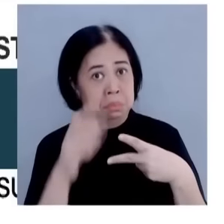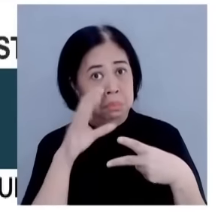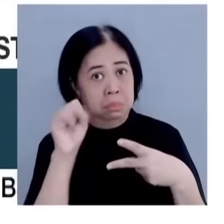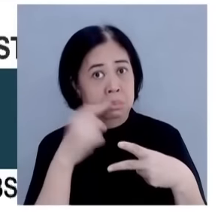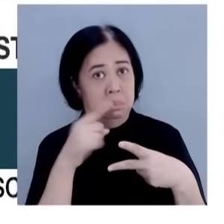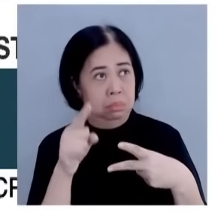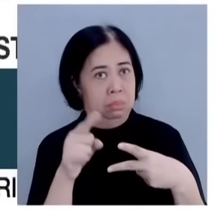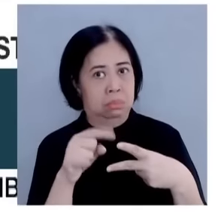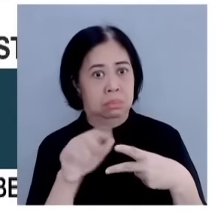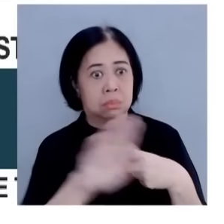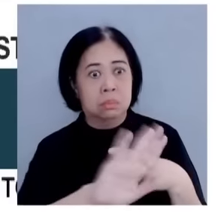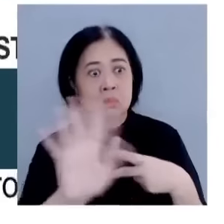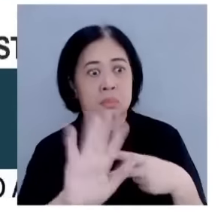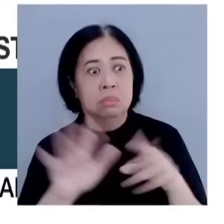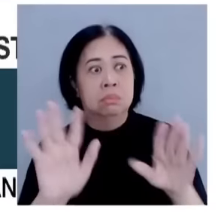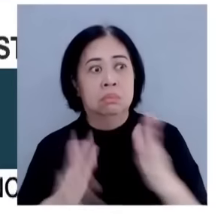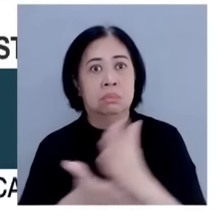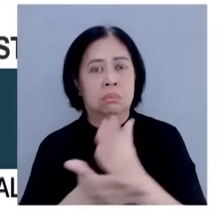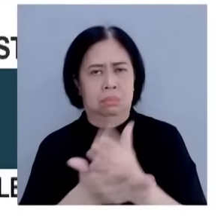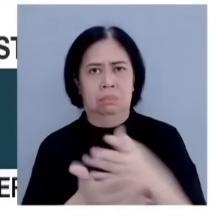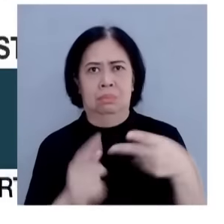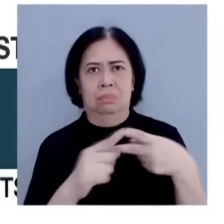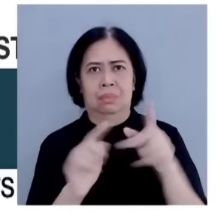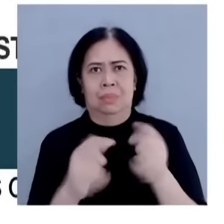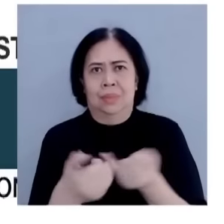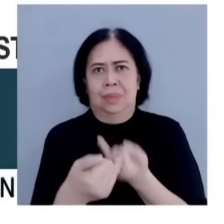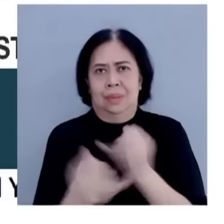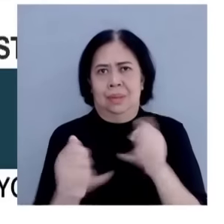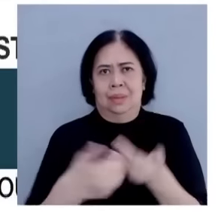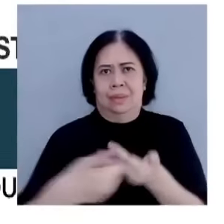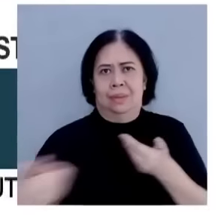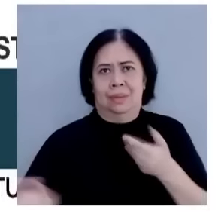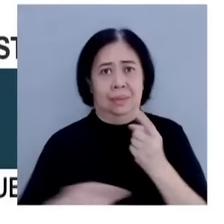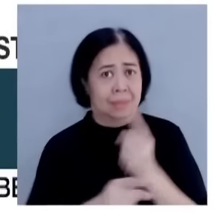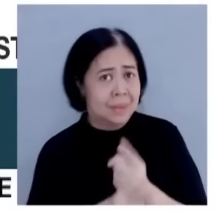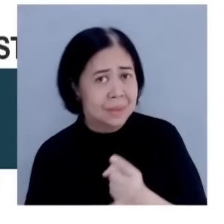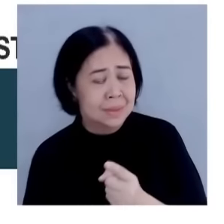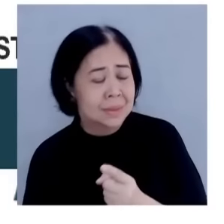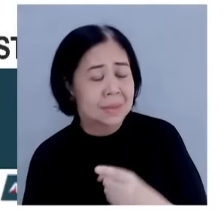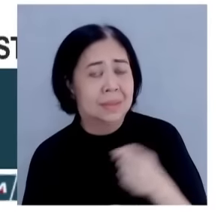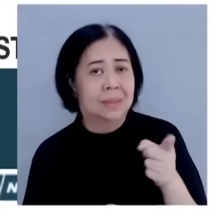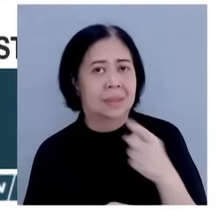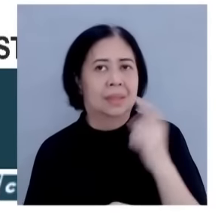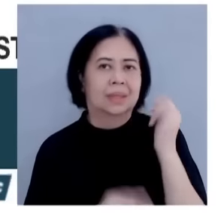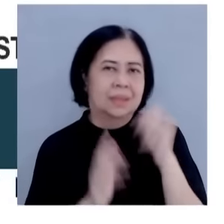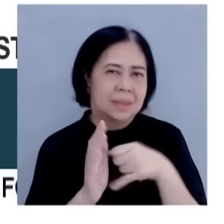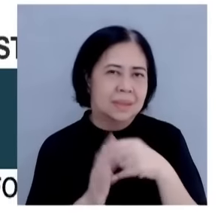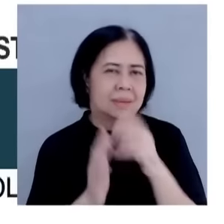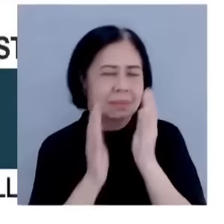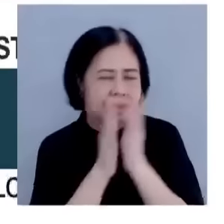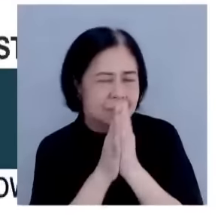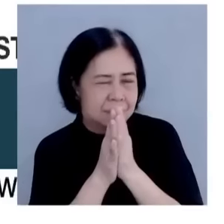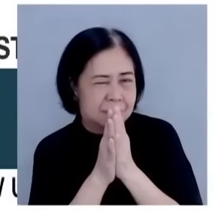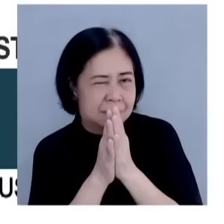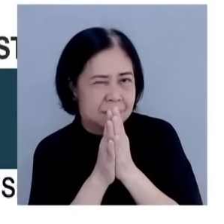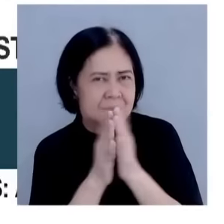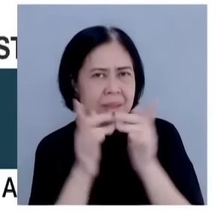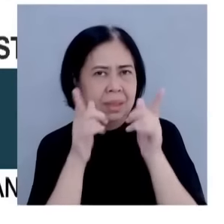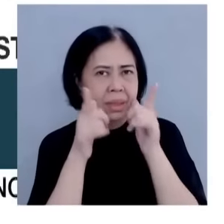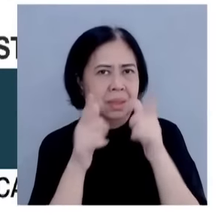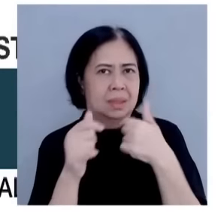that? I mean, it's supposed to be an independent body, right? Of course, it's just an appeal, but it's making his